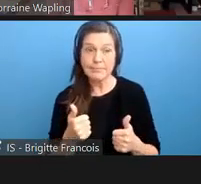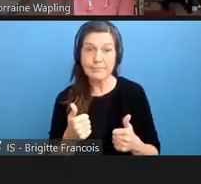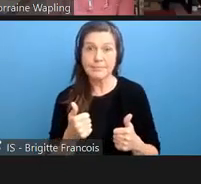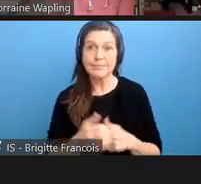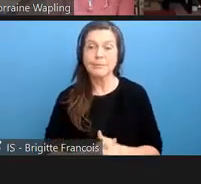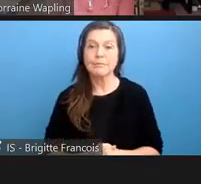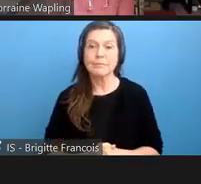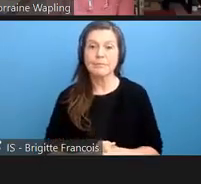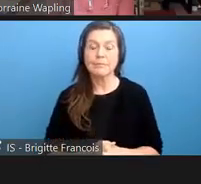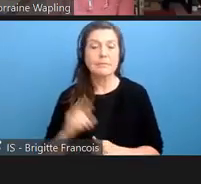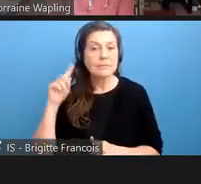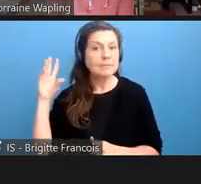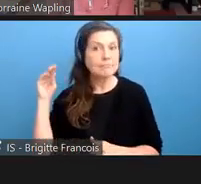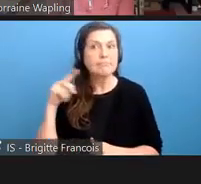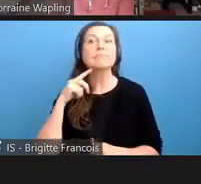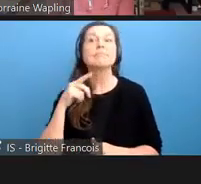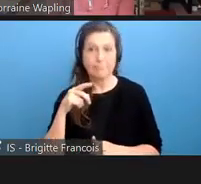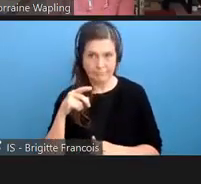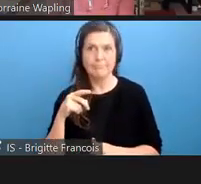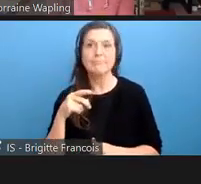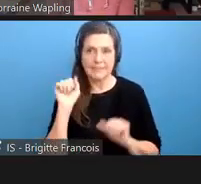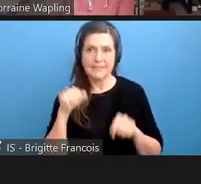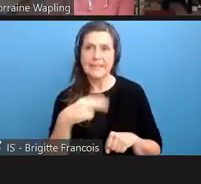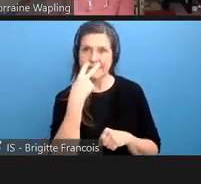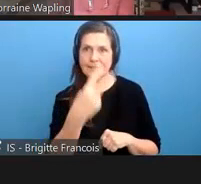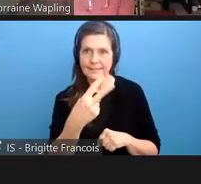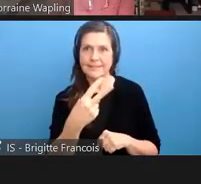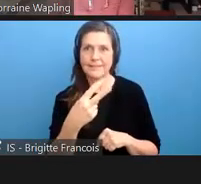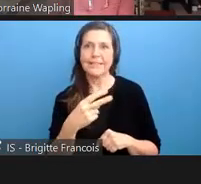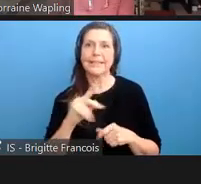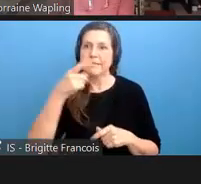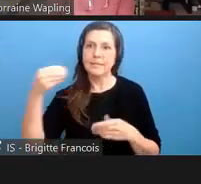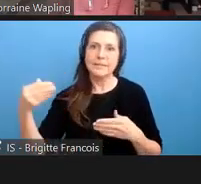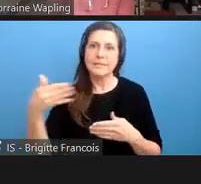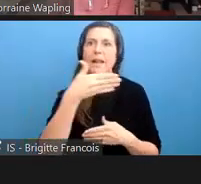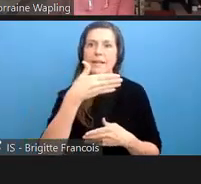Hi Lorraine, the presentation is being shared. Everybody can see the first slide.